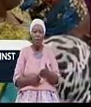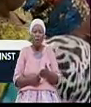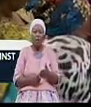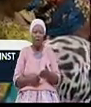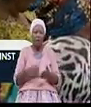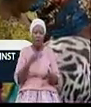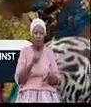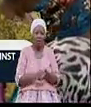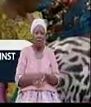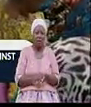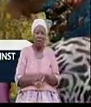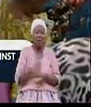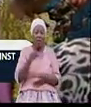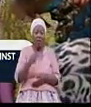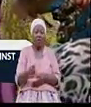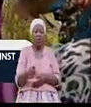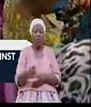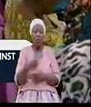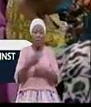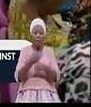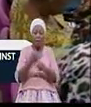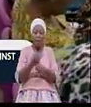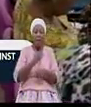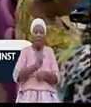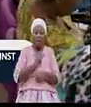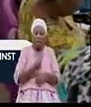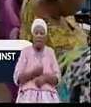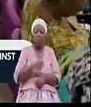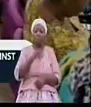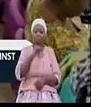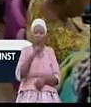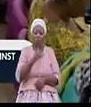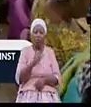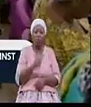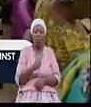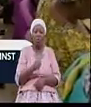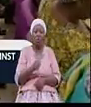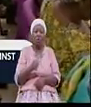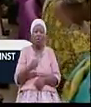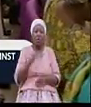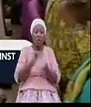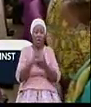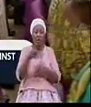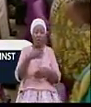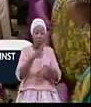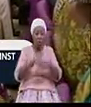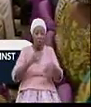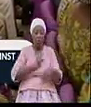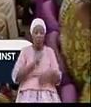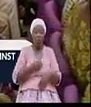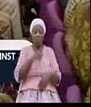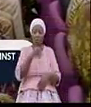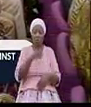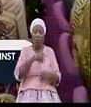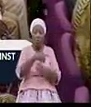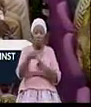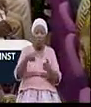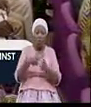thou caused us not when